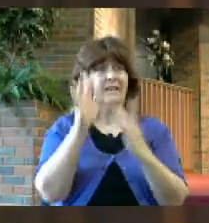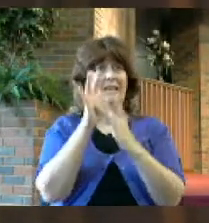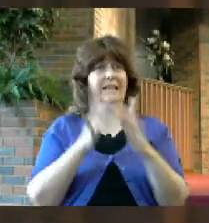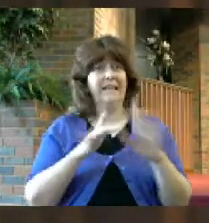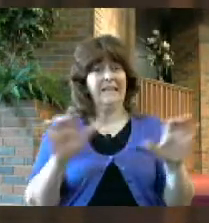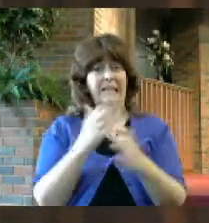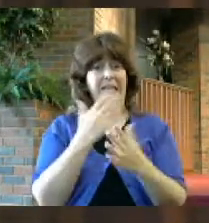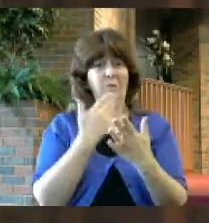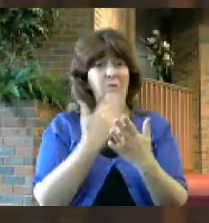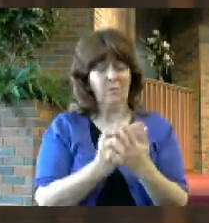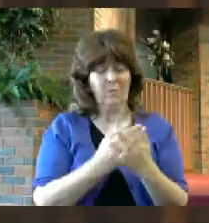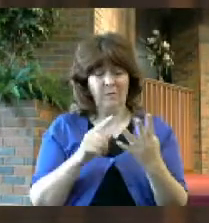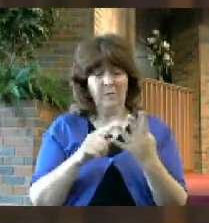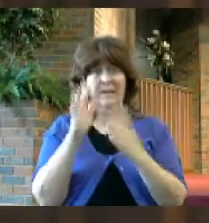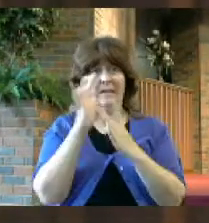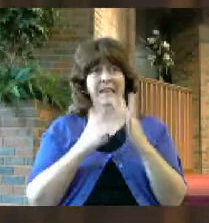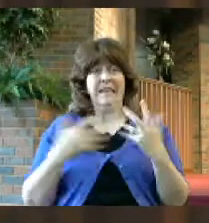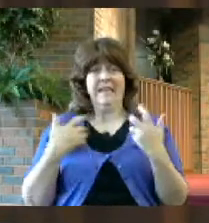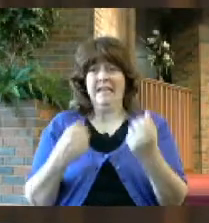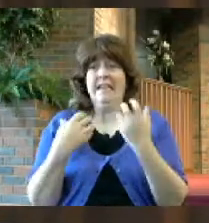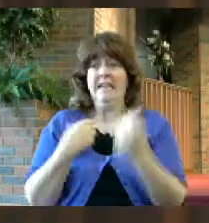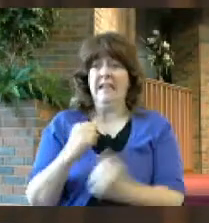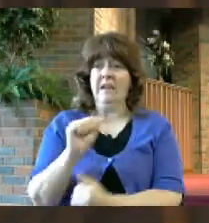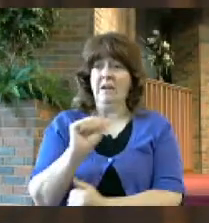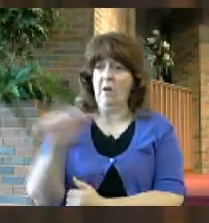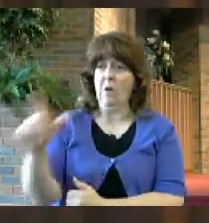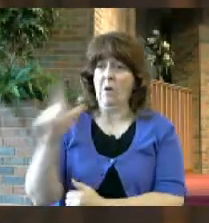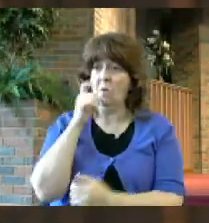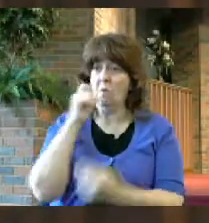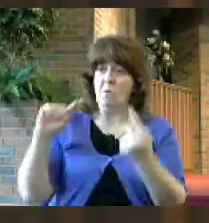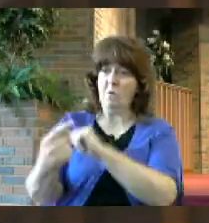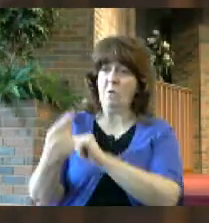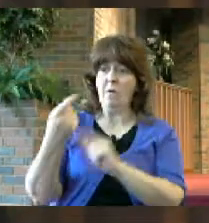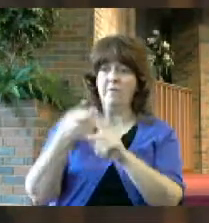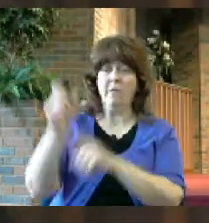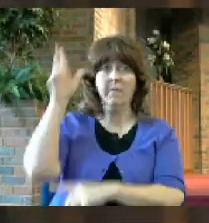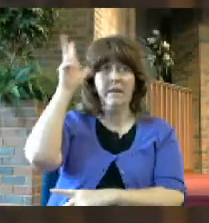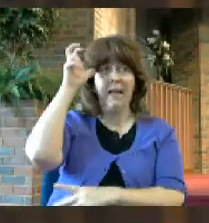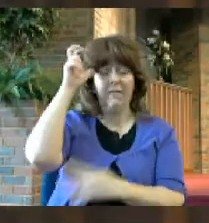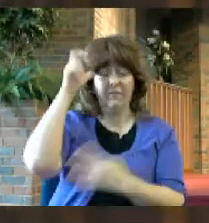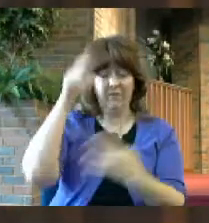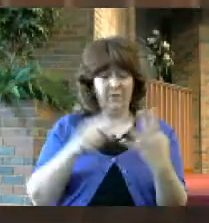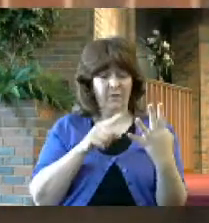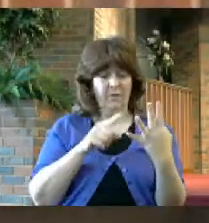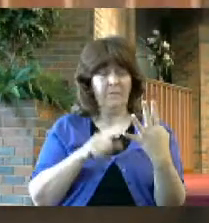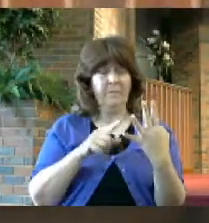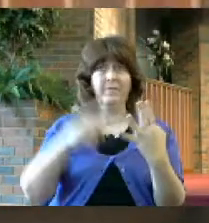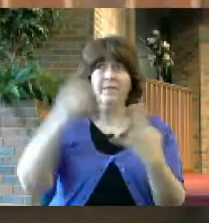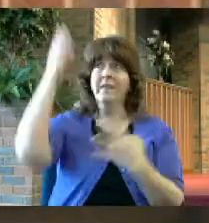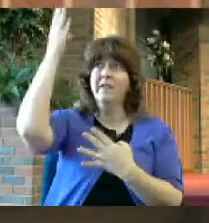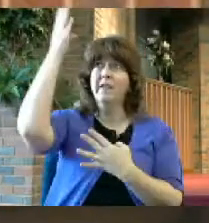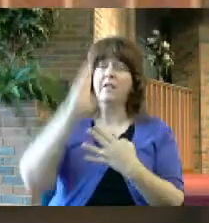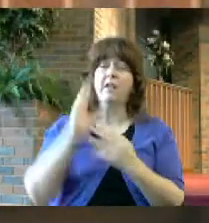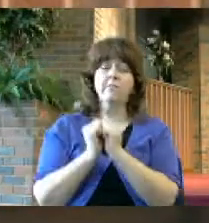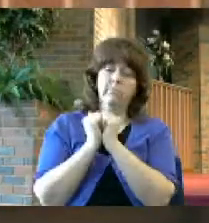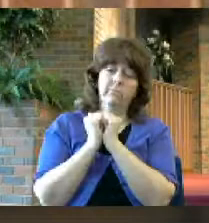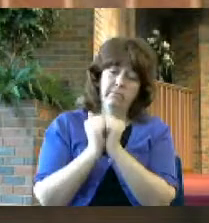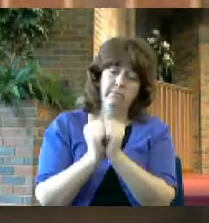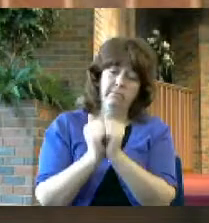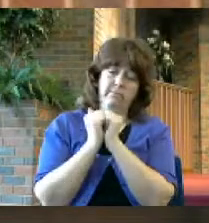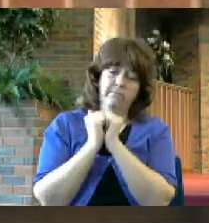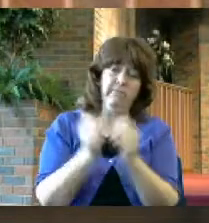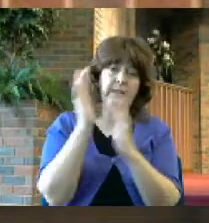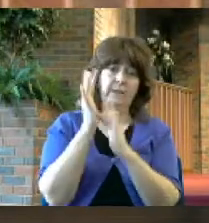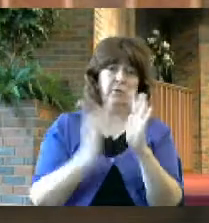devil. Jesus was in the comfort of God always. God was with him. And